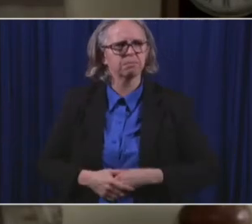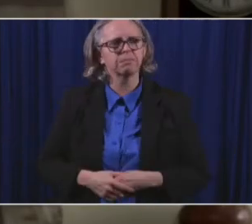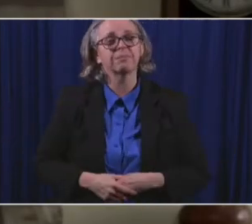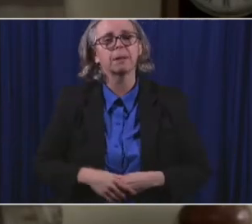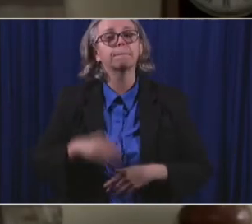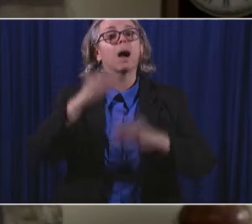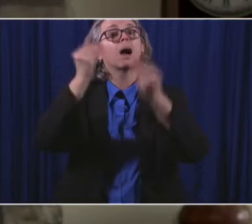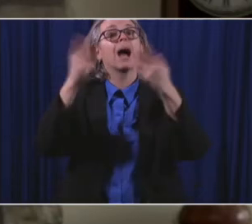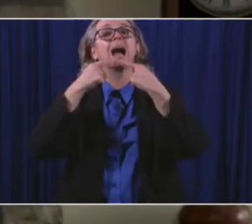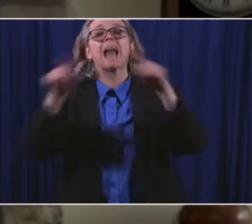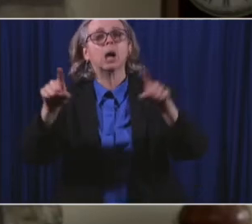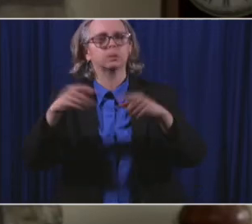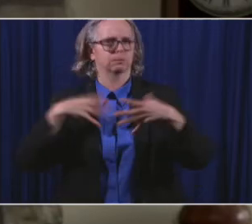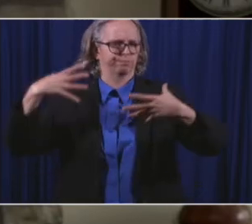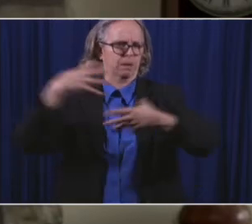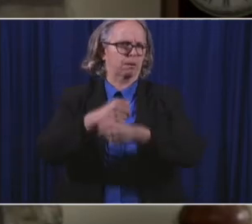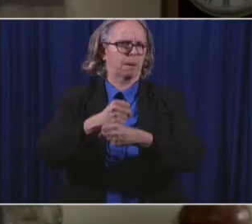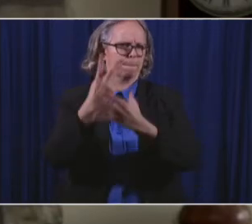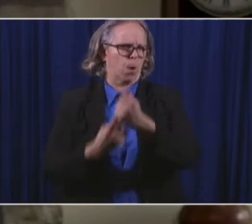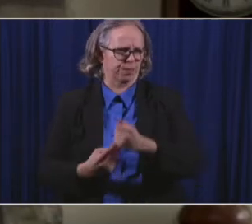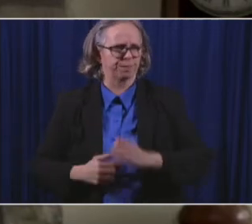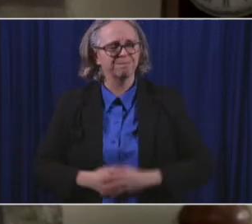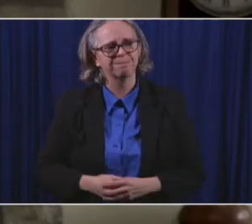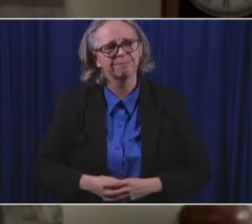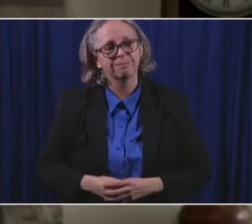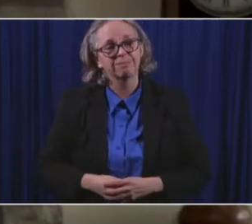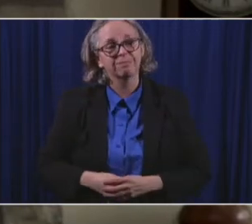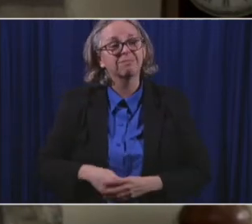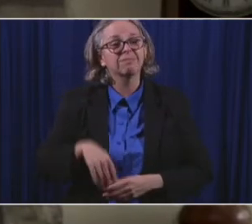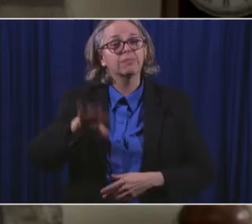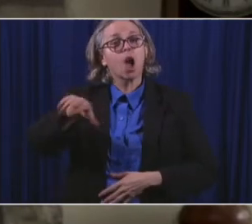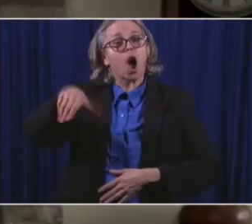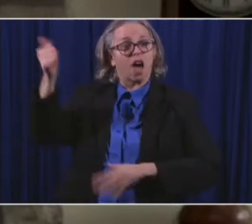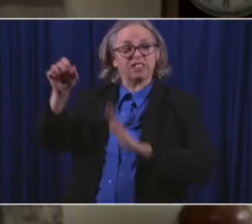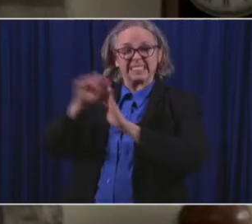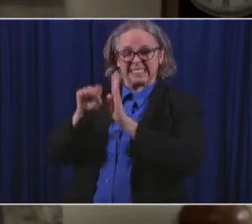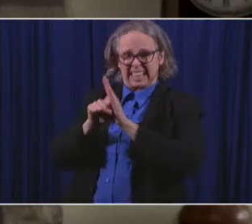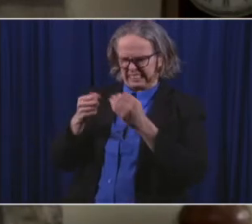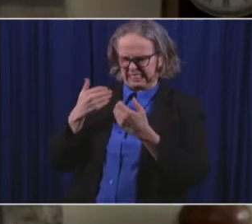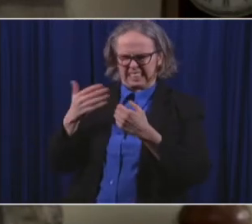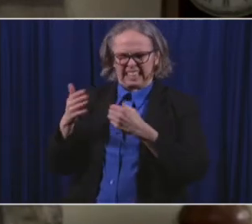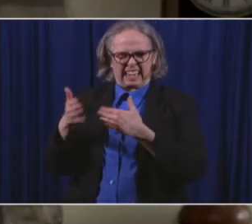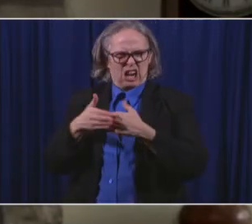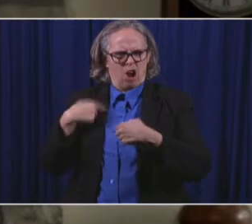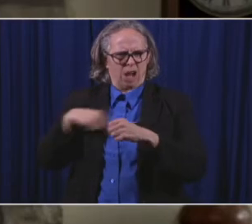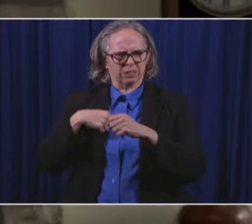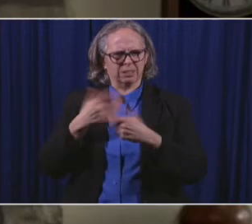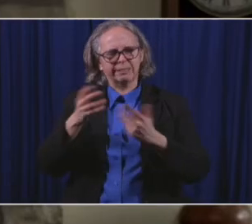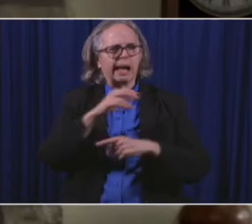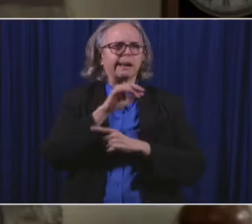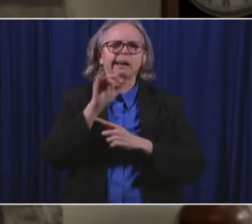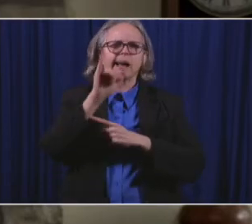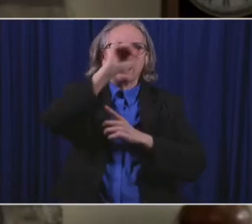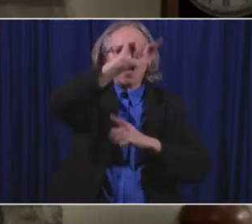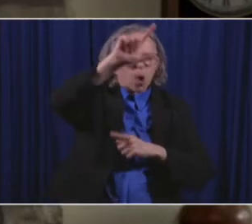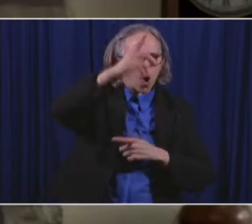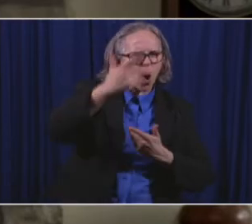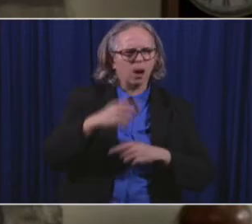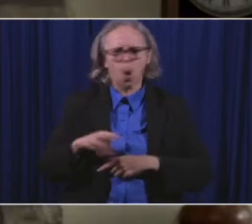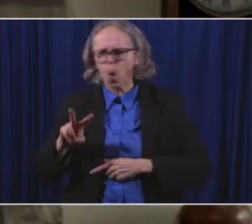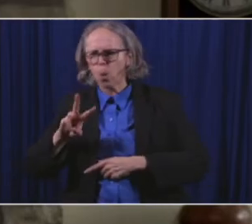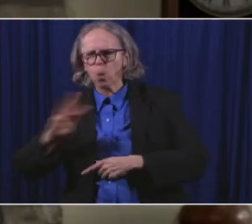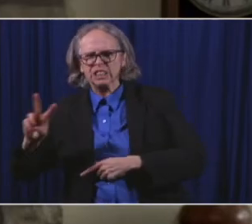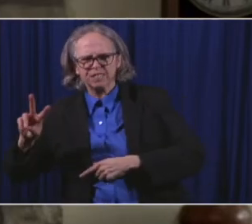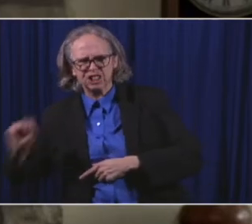Midwestern states, Illinois, Indiana, Michigan, West Virginia, are all combining antigen and PCR testing into one